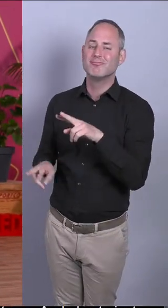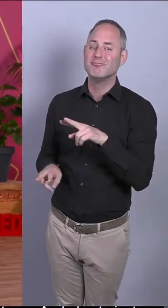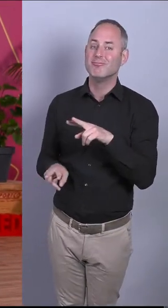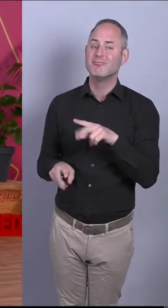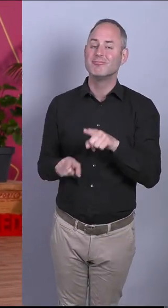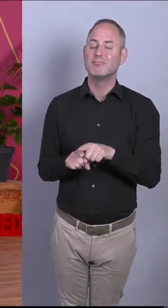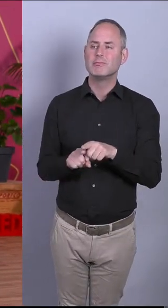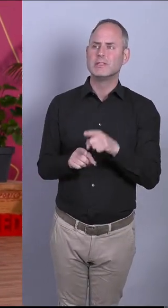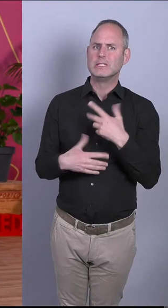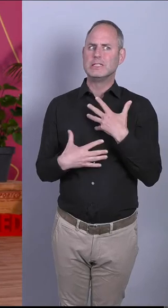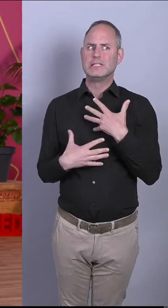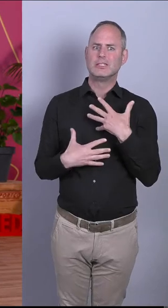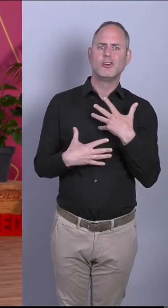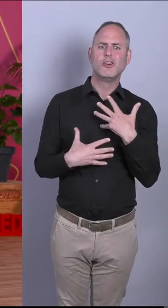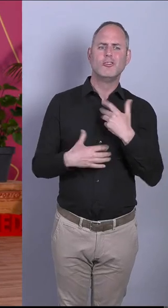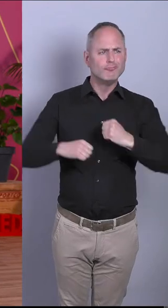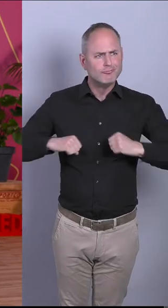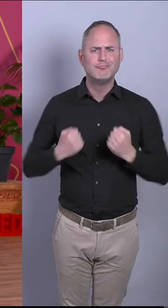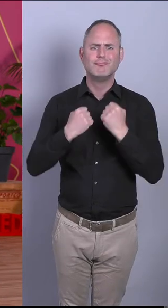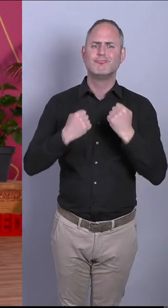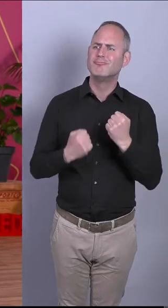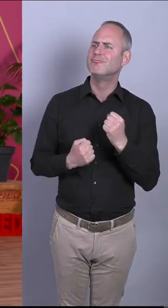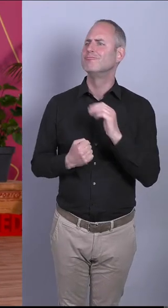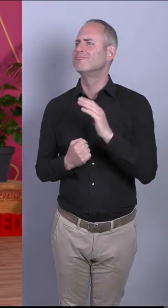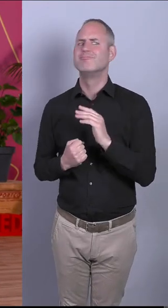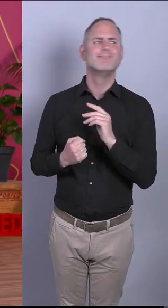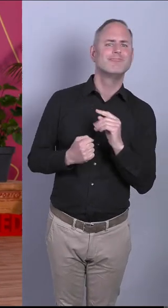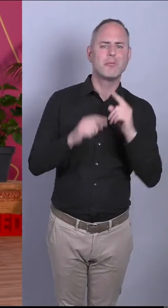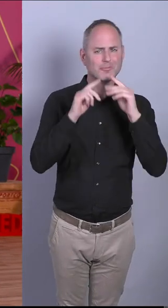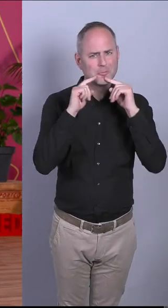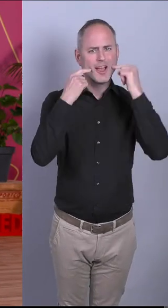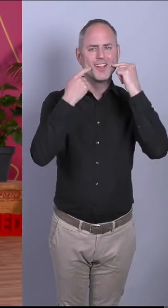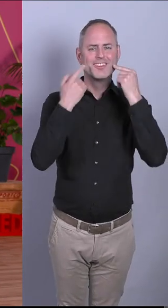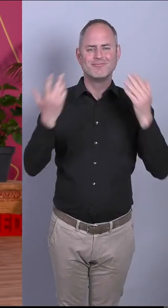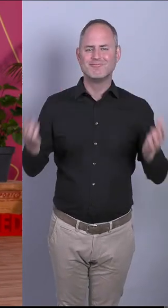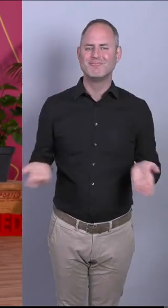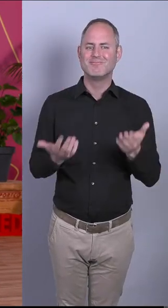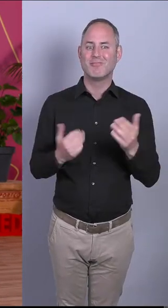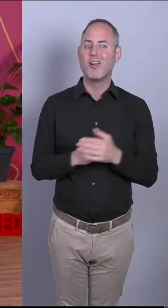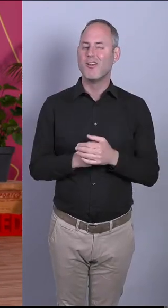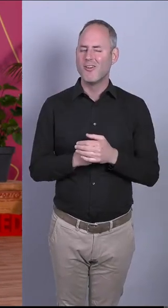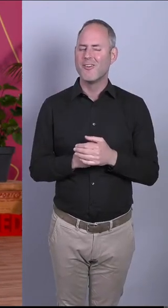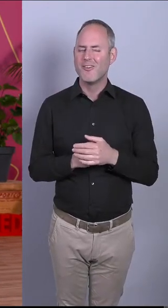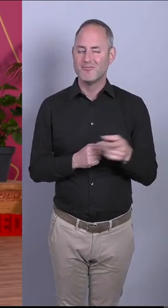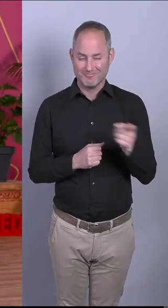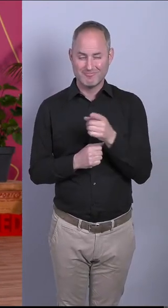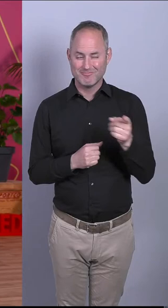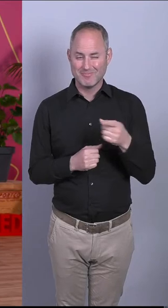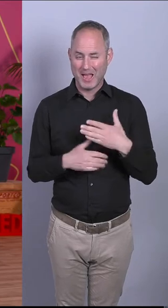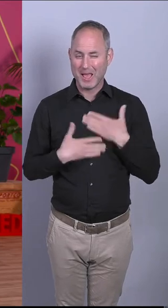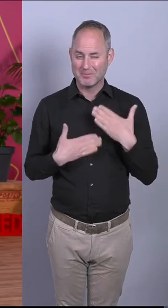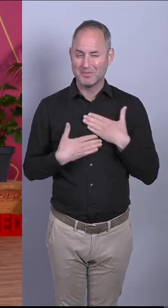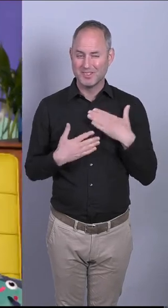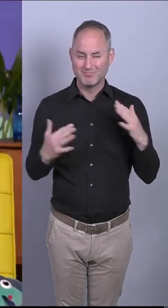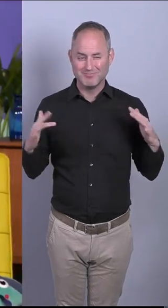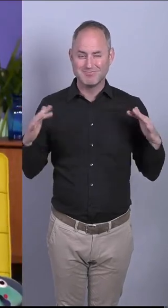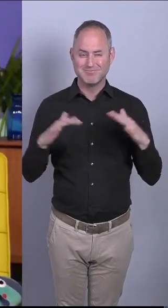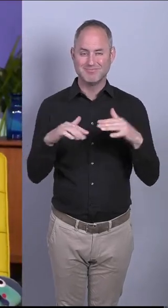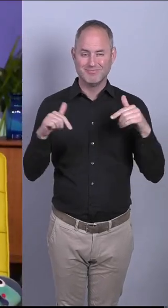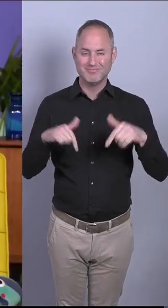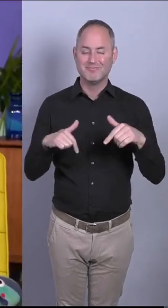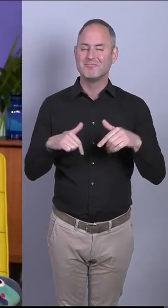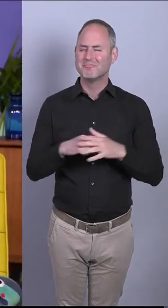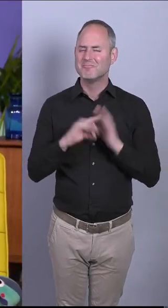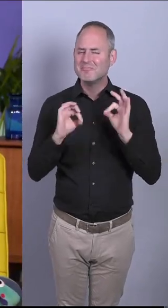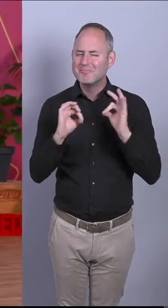you do. Relax and look forward to that. Now, you're looking forward to that as well. Thank you for joining us and enjoy the World